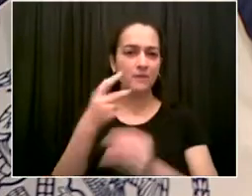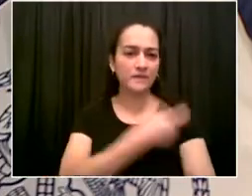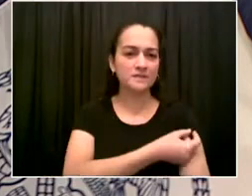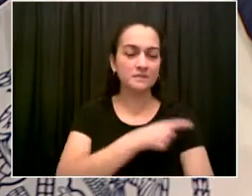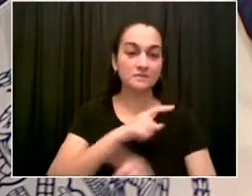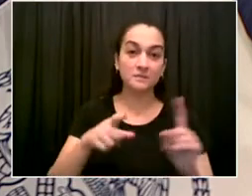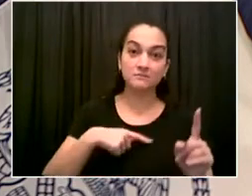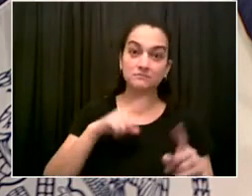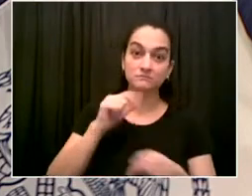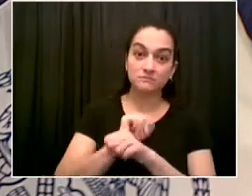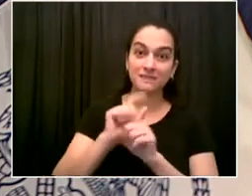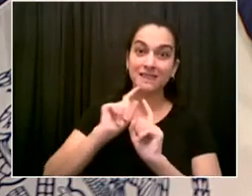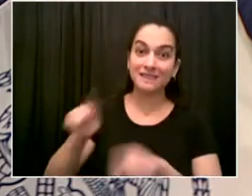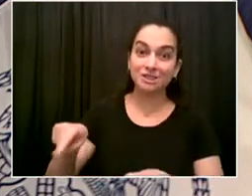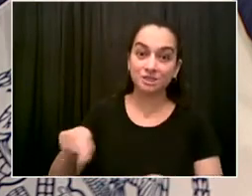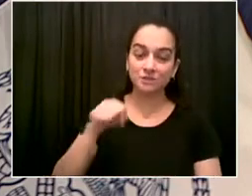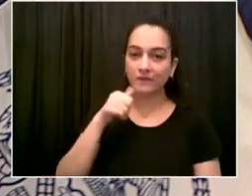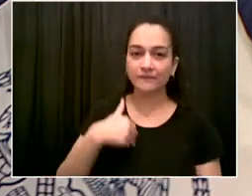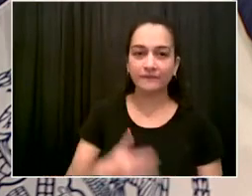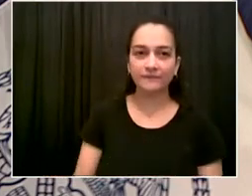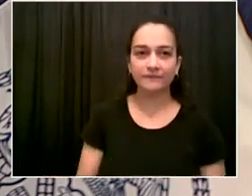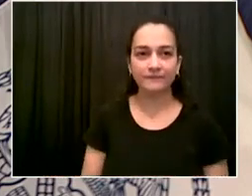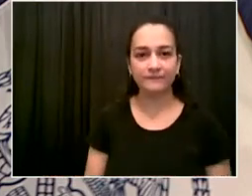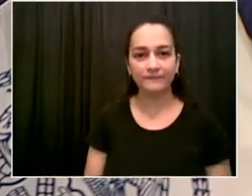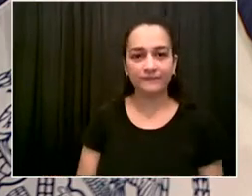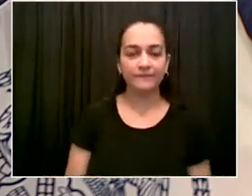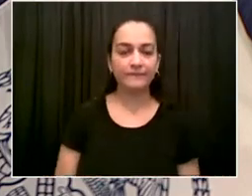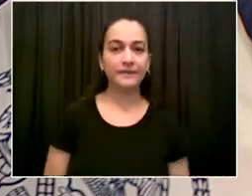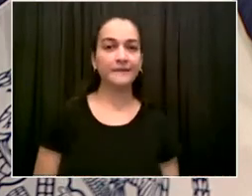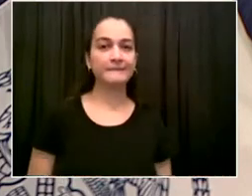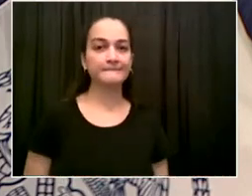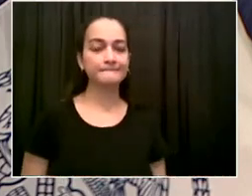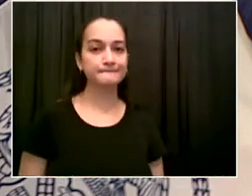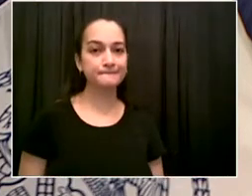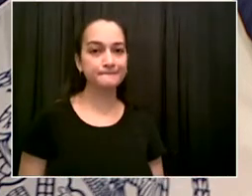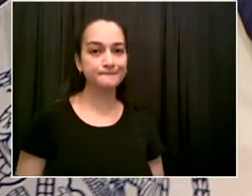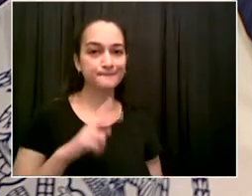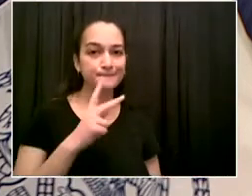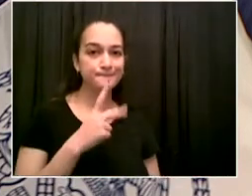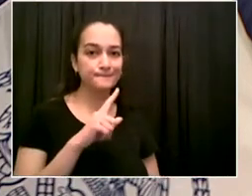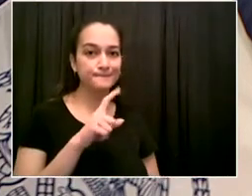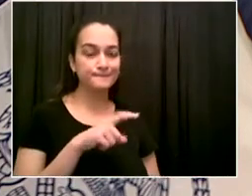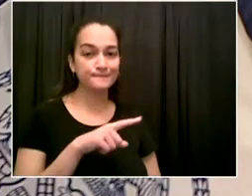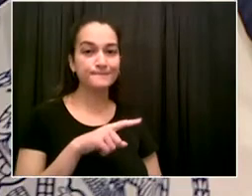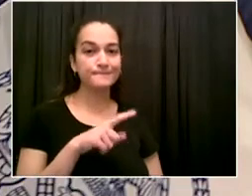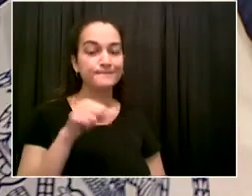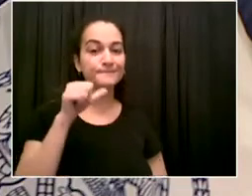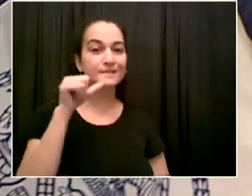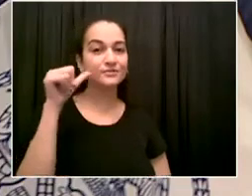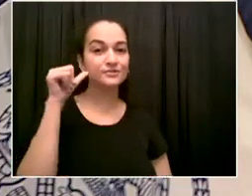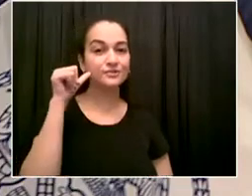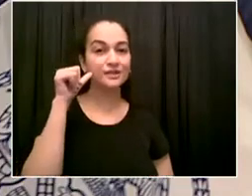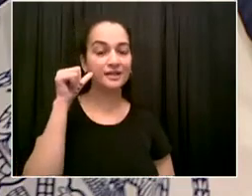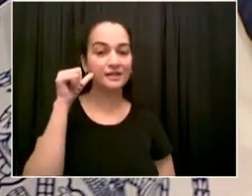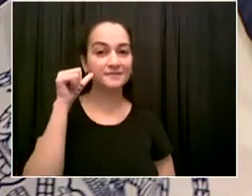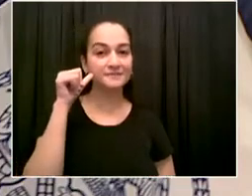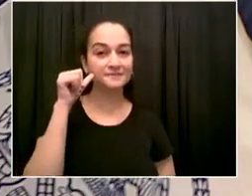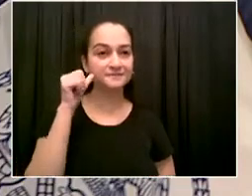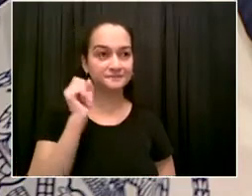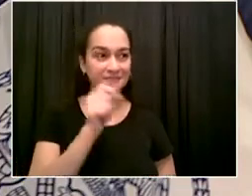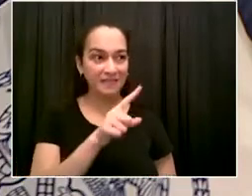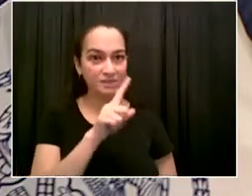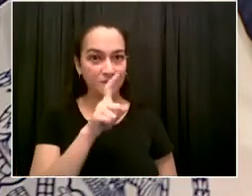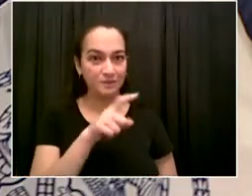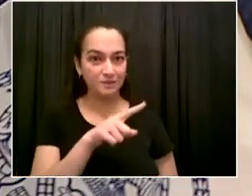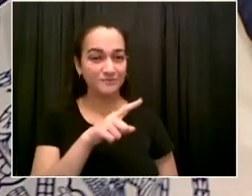So you were asked about this yesterday, but U.S. health officials officially recommended that all Americans get